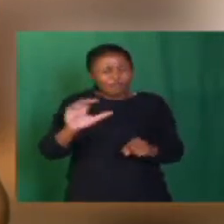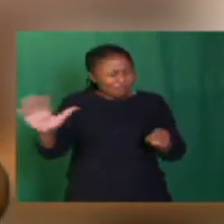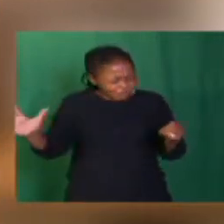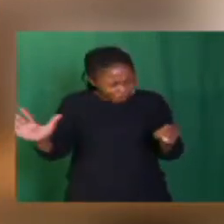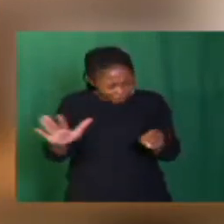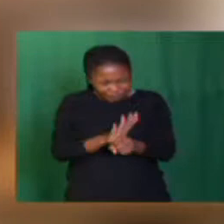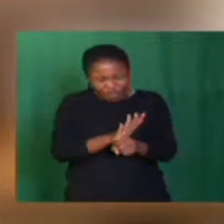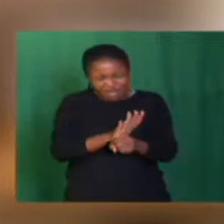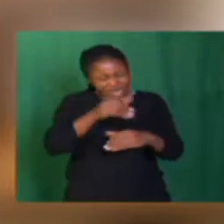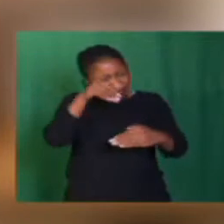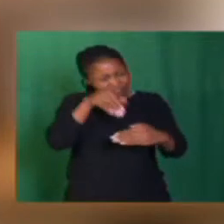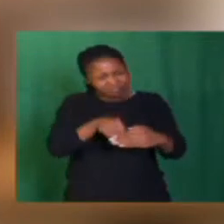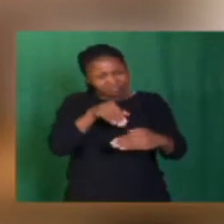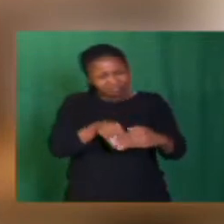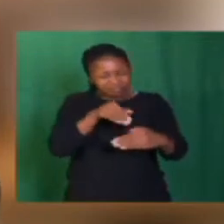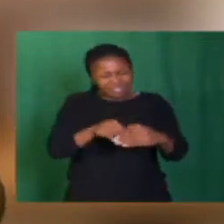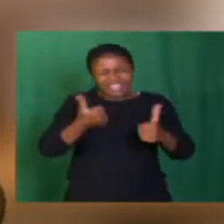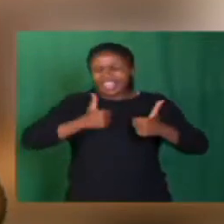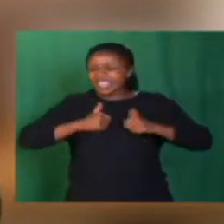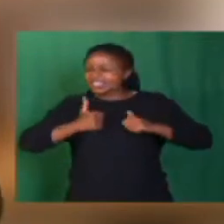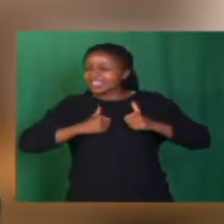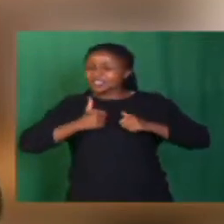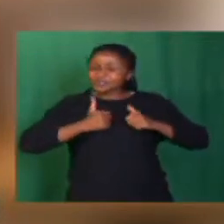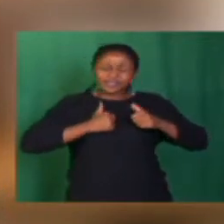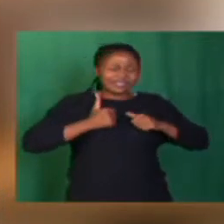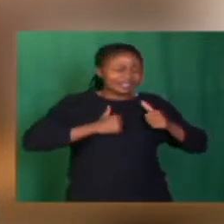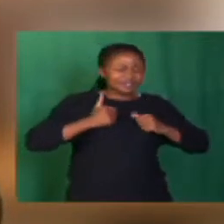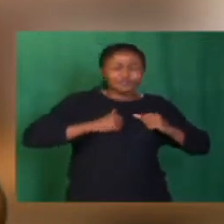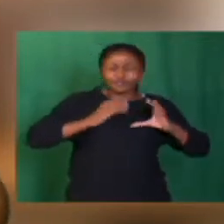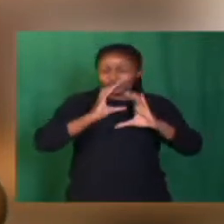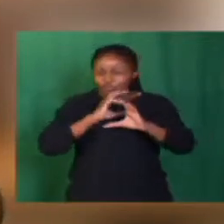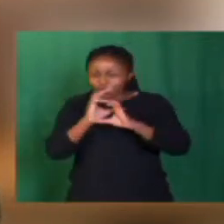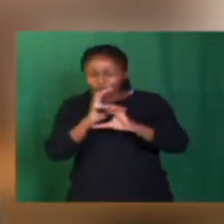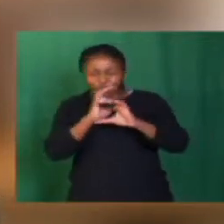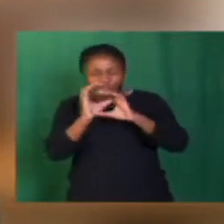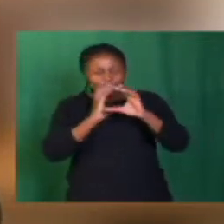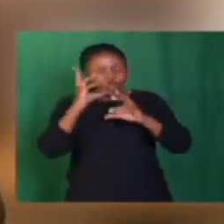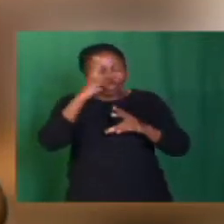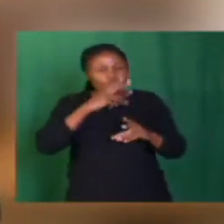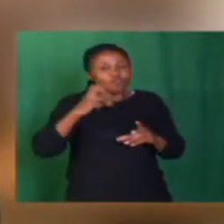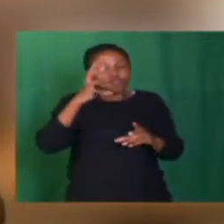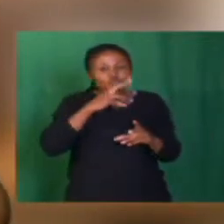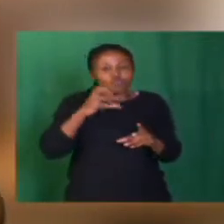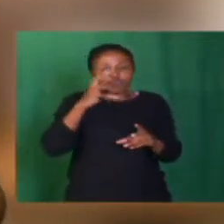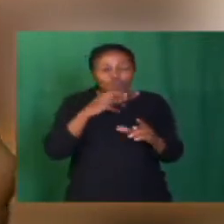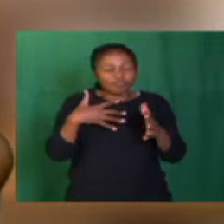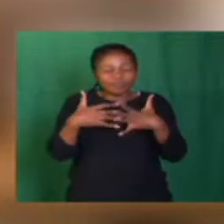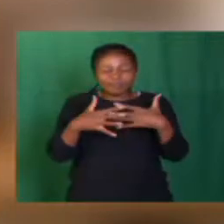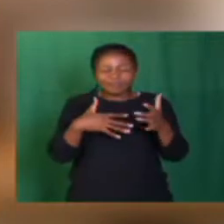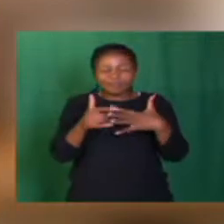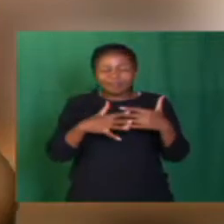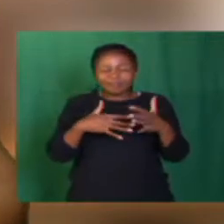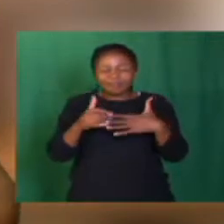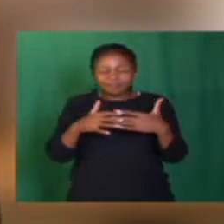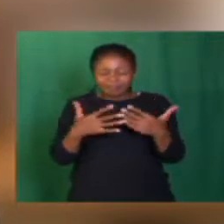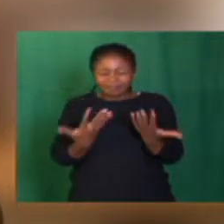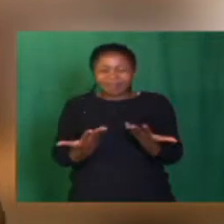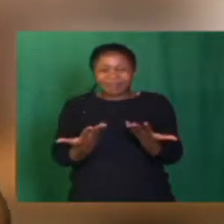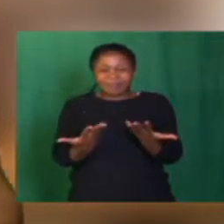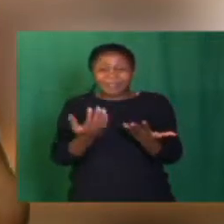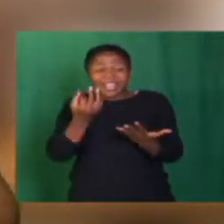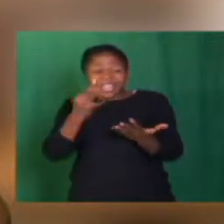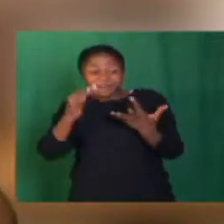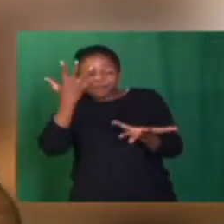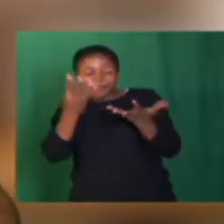involved. And what will help you to be fully involved in a conversation? It is when you actually find yourself that you have read about a certain